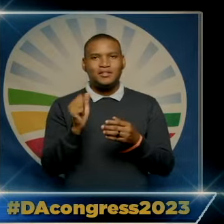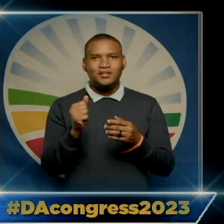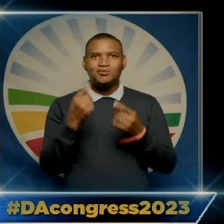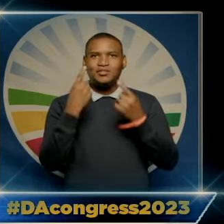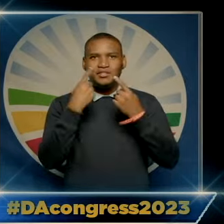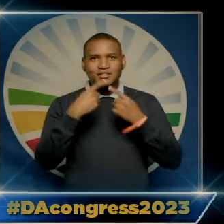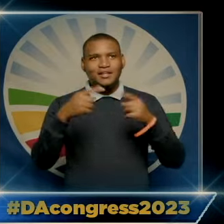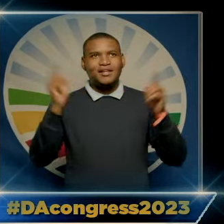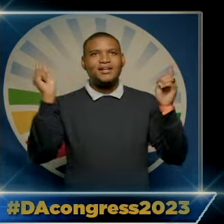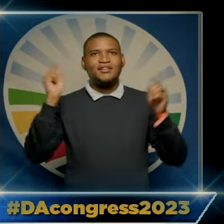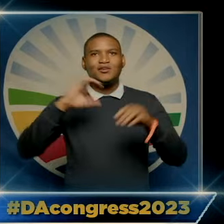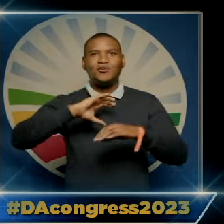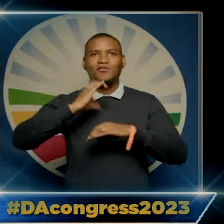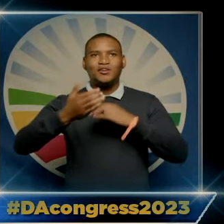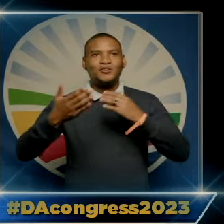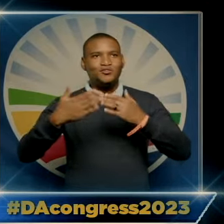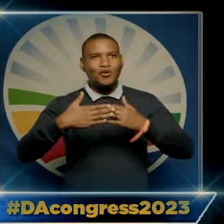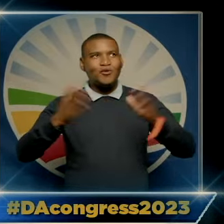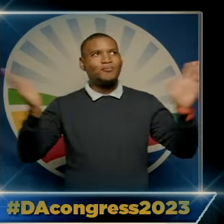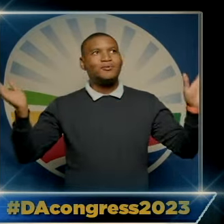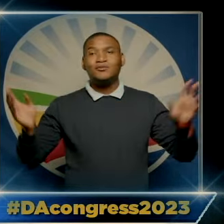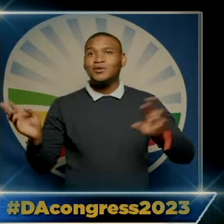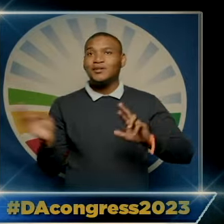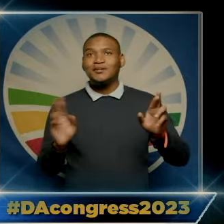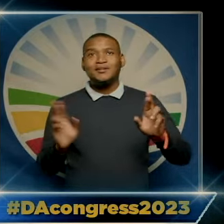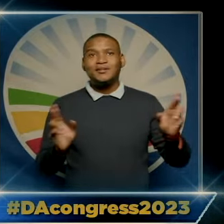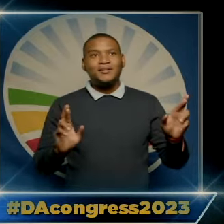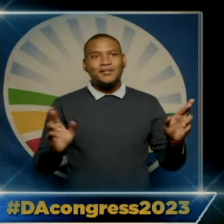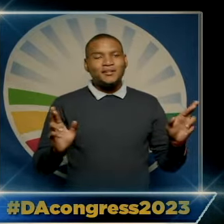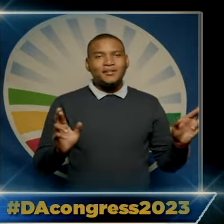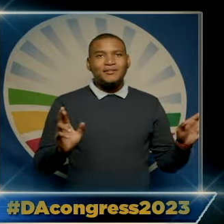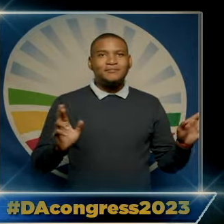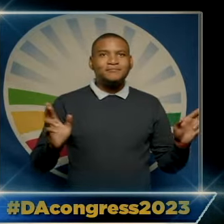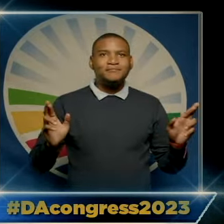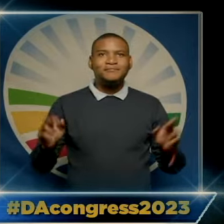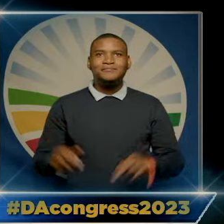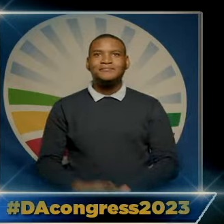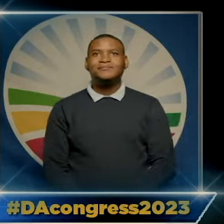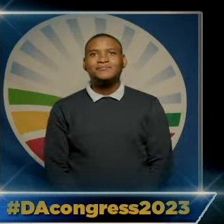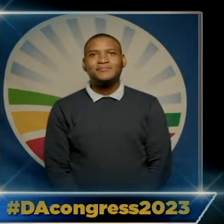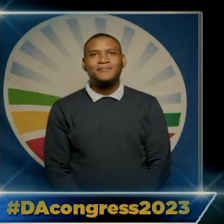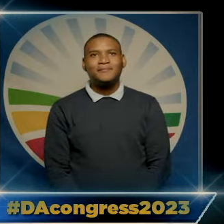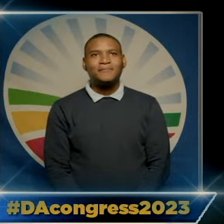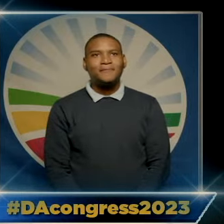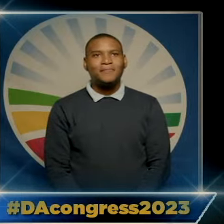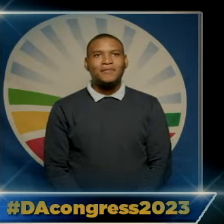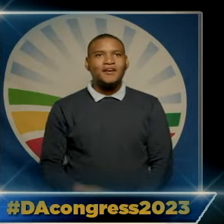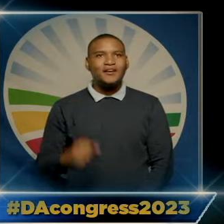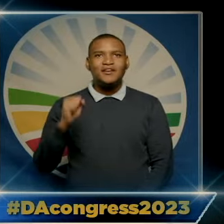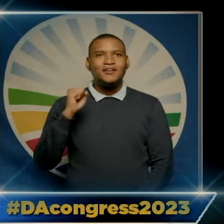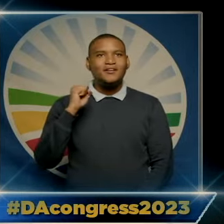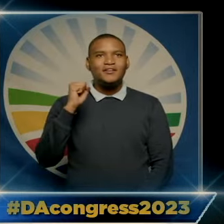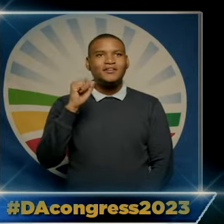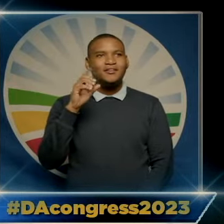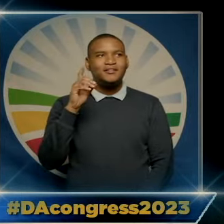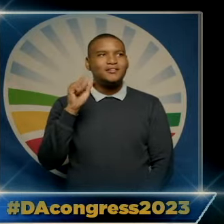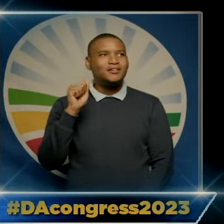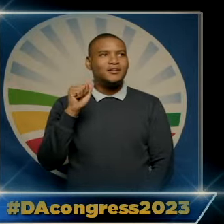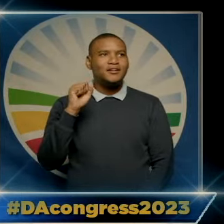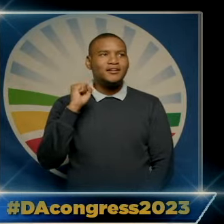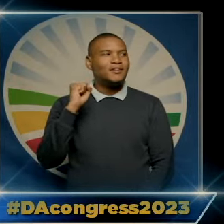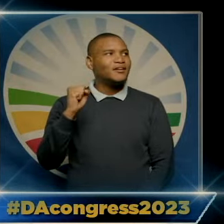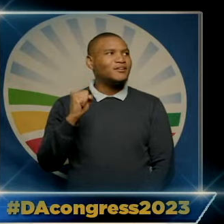open. Are you ready, Democrats? Yeah. Aye! Yeah, aye! Aye,